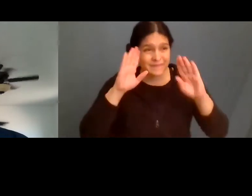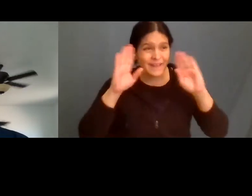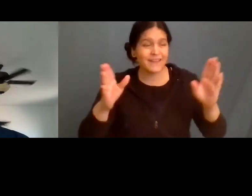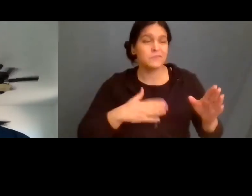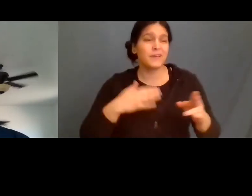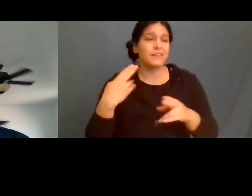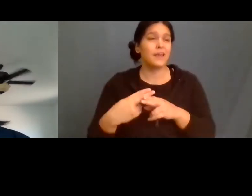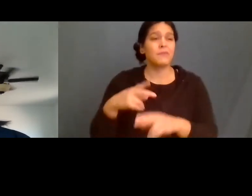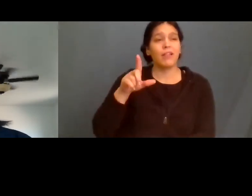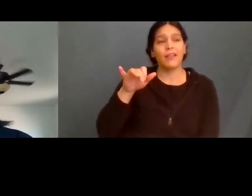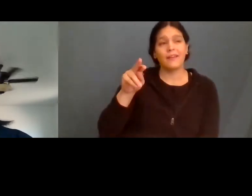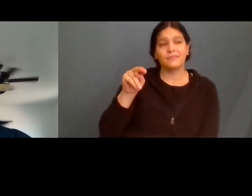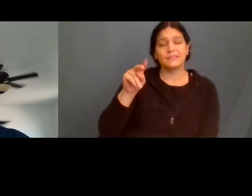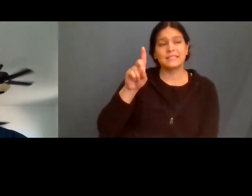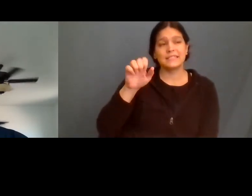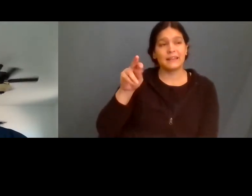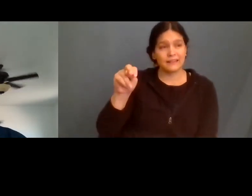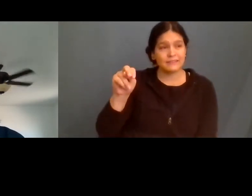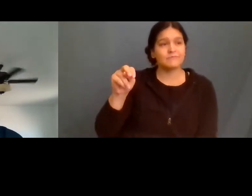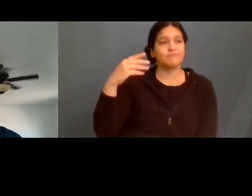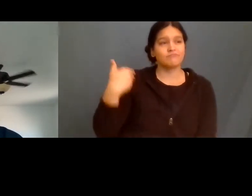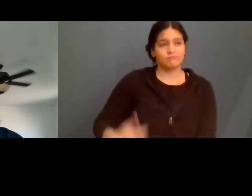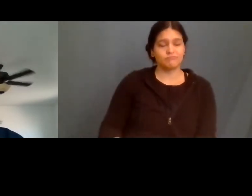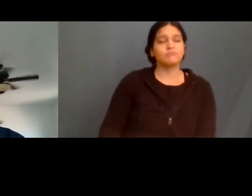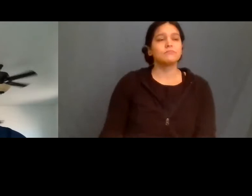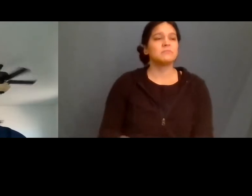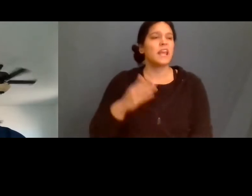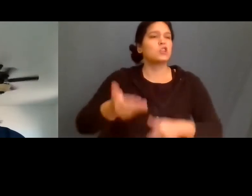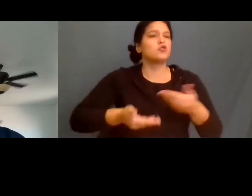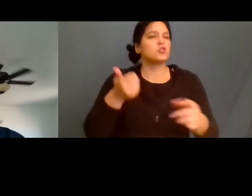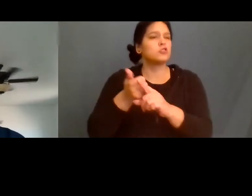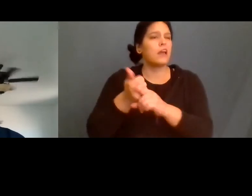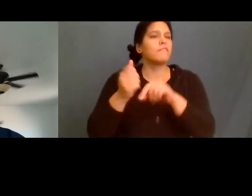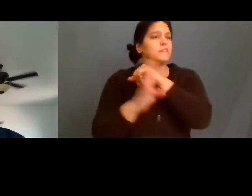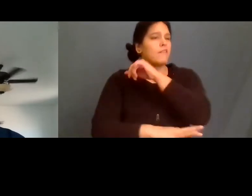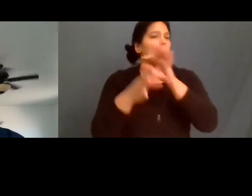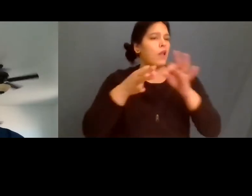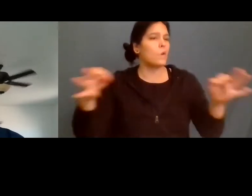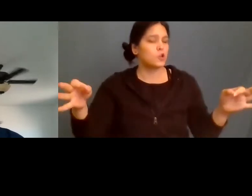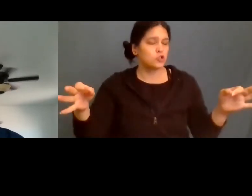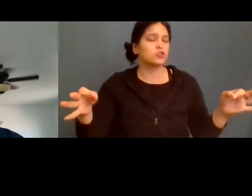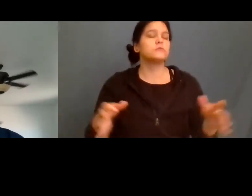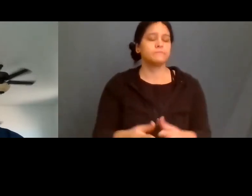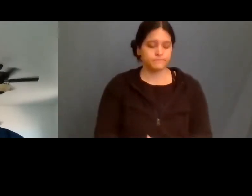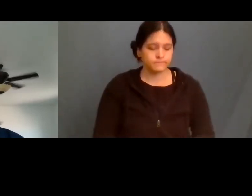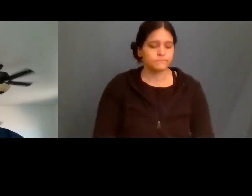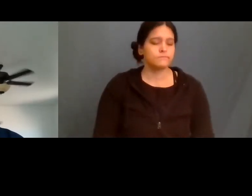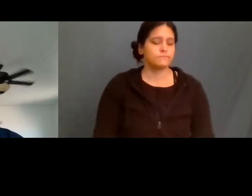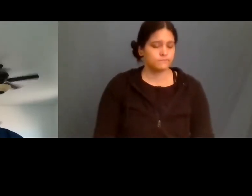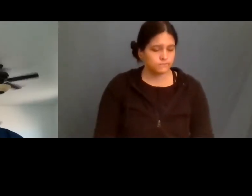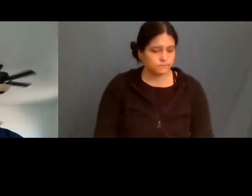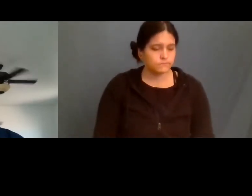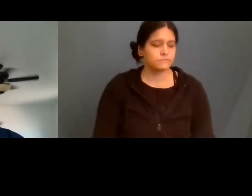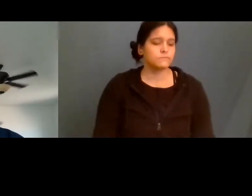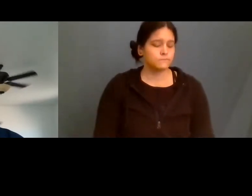Dean. In Chiagie Lynn Dean, in Chiedo, Tuohane, in Chiedo, Tuodichi, in